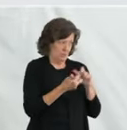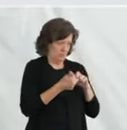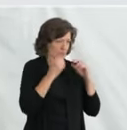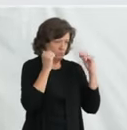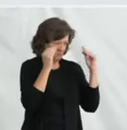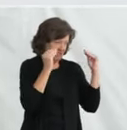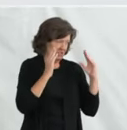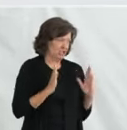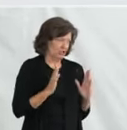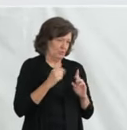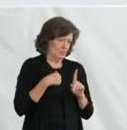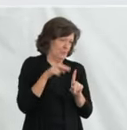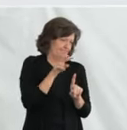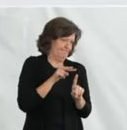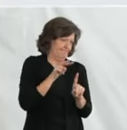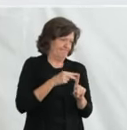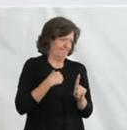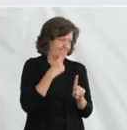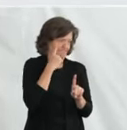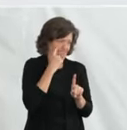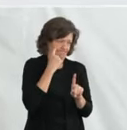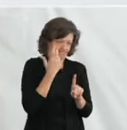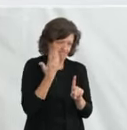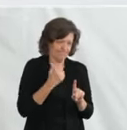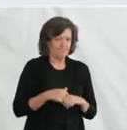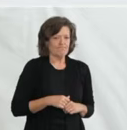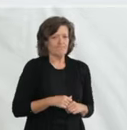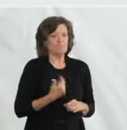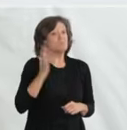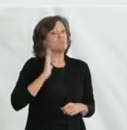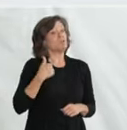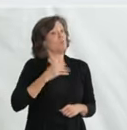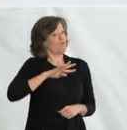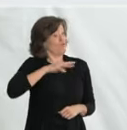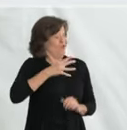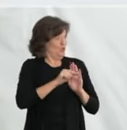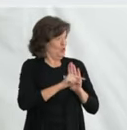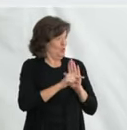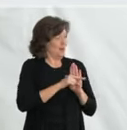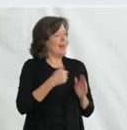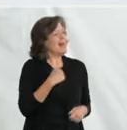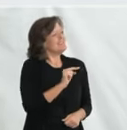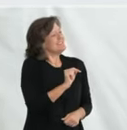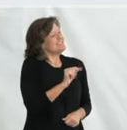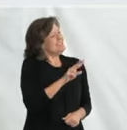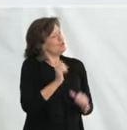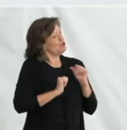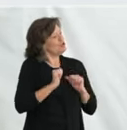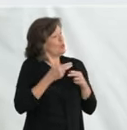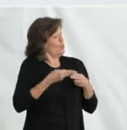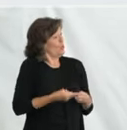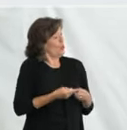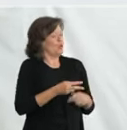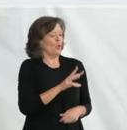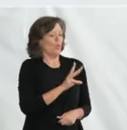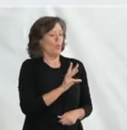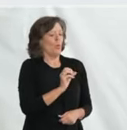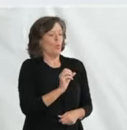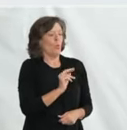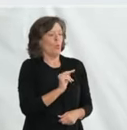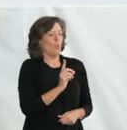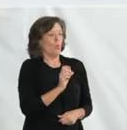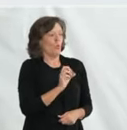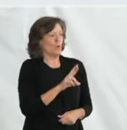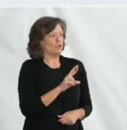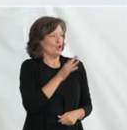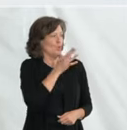this is what it was. When I was in the fourth grade, there was a television show called Wonder Woman with live